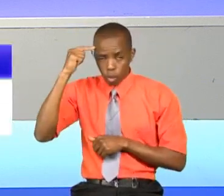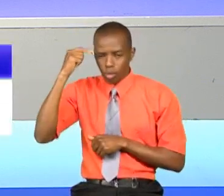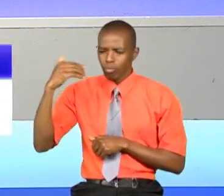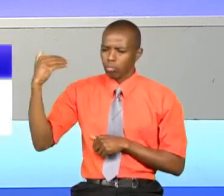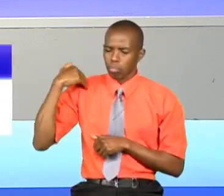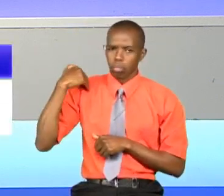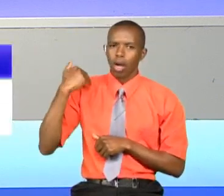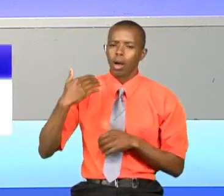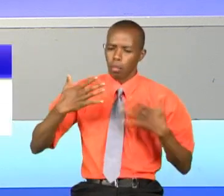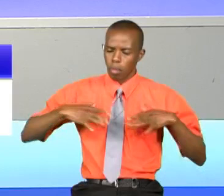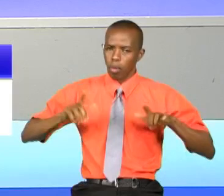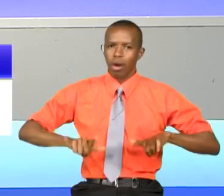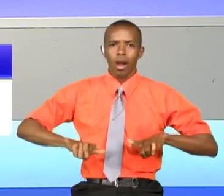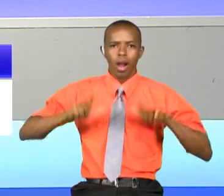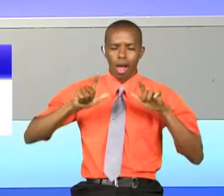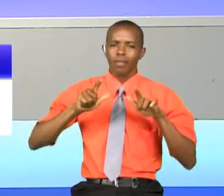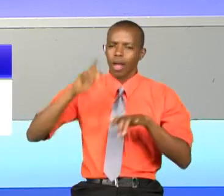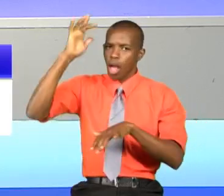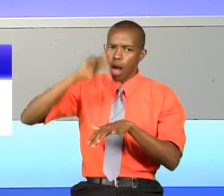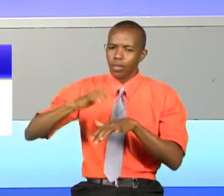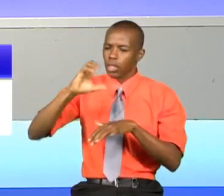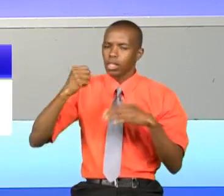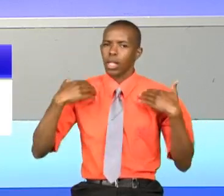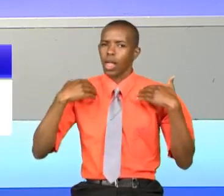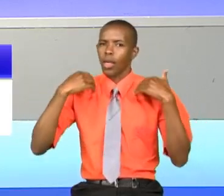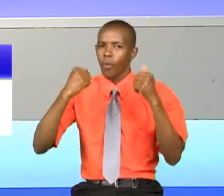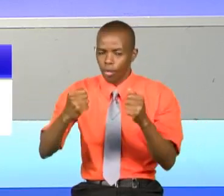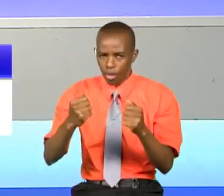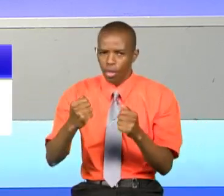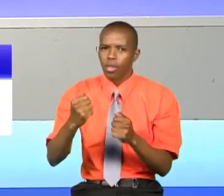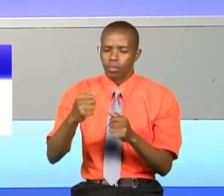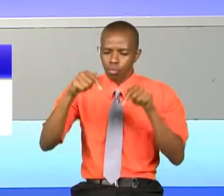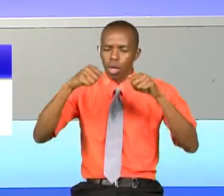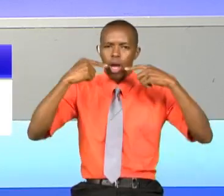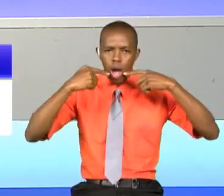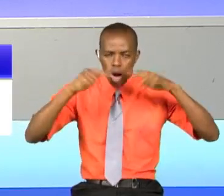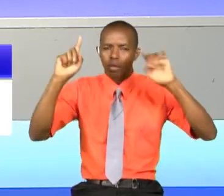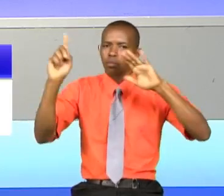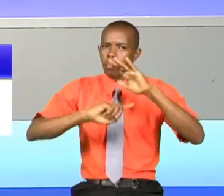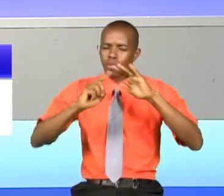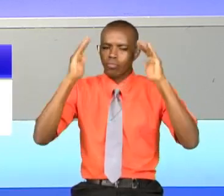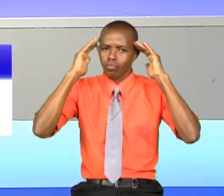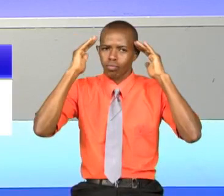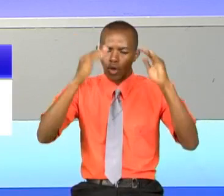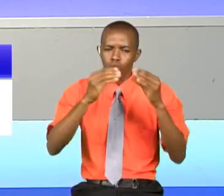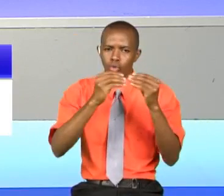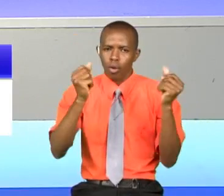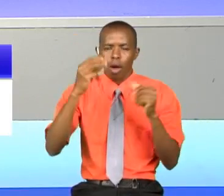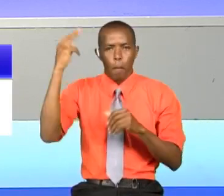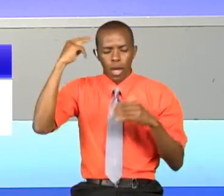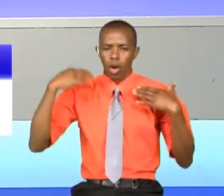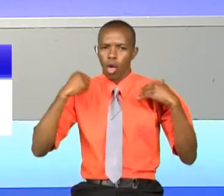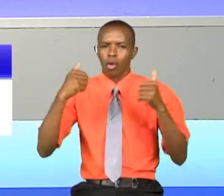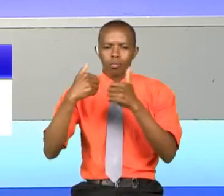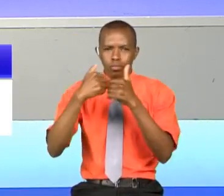caused to people's livelihoods. To this effect, Health Cabinet Secretary Mutahi Kagwe has today announced his ministry's commitment to tackling the issue of mental health